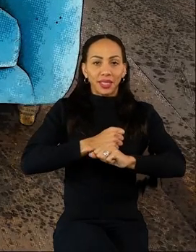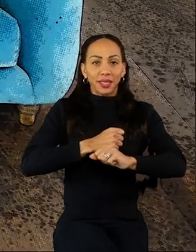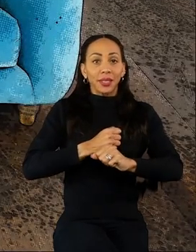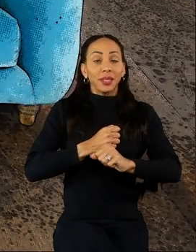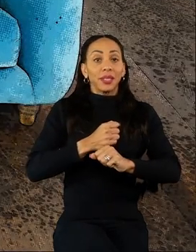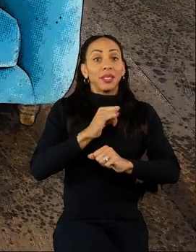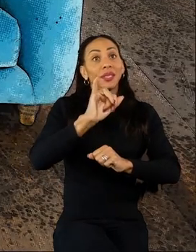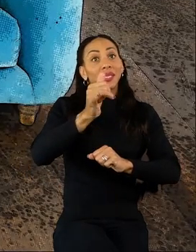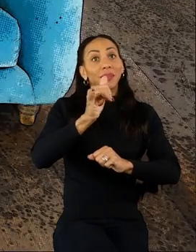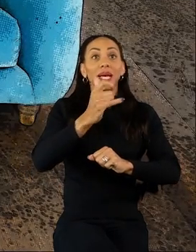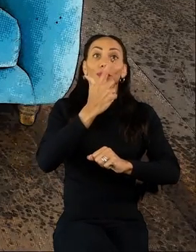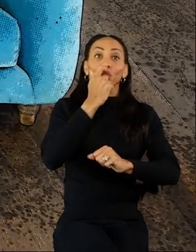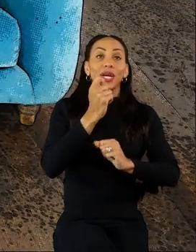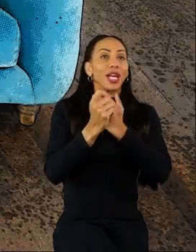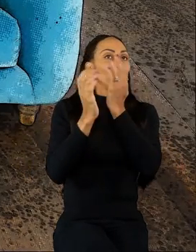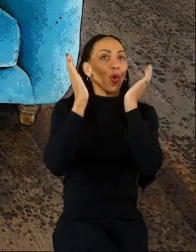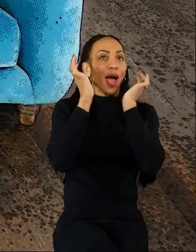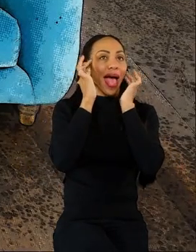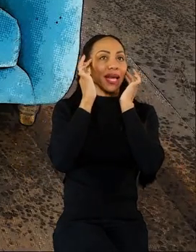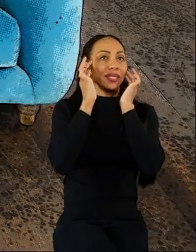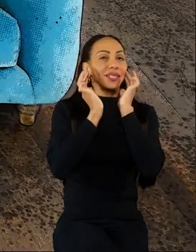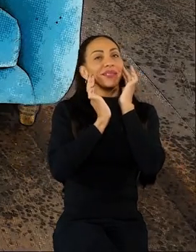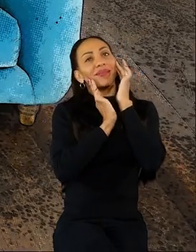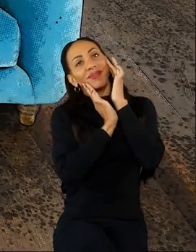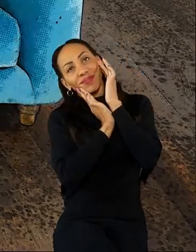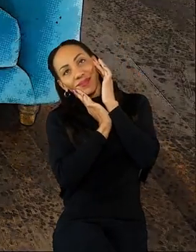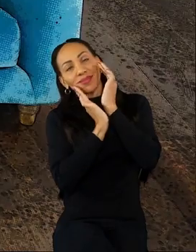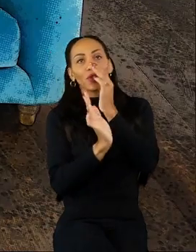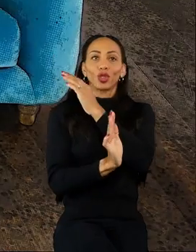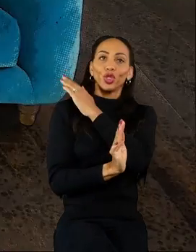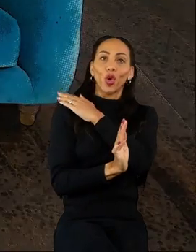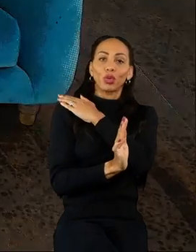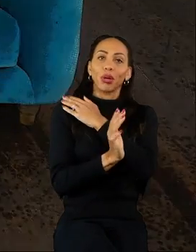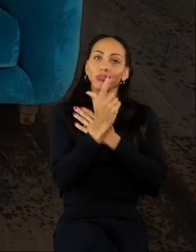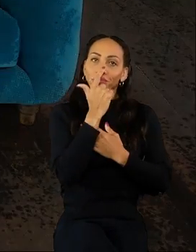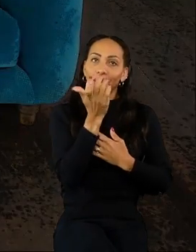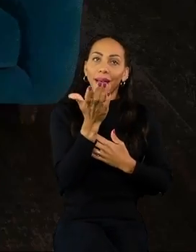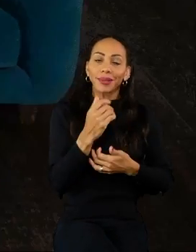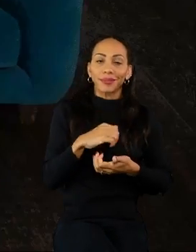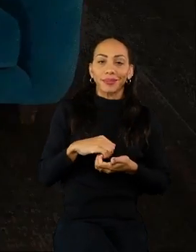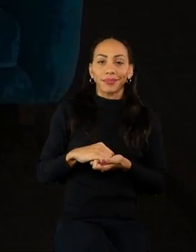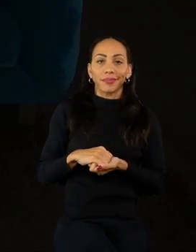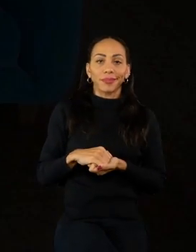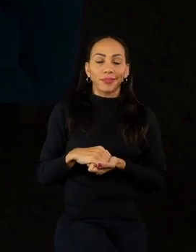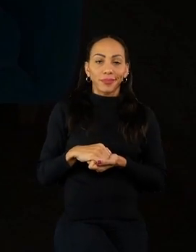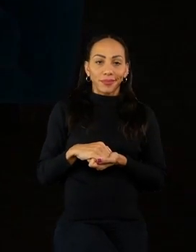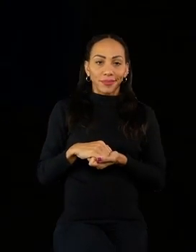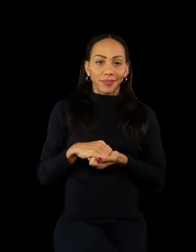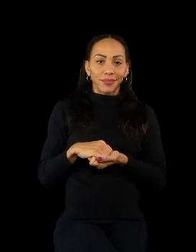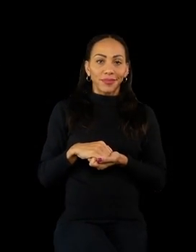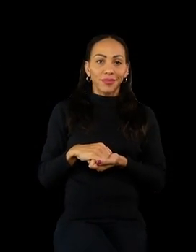they do sometimes, they're slightly little, you can put your head on somebody else's shoulder, as it were, you know, you can play, do those sorts of things.